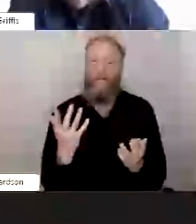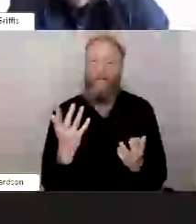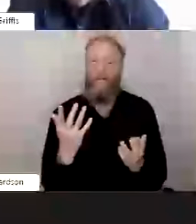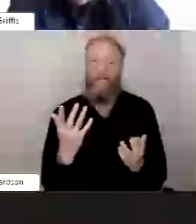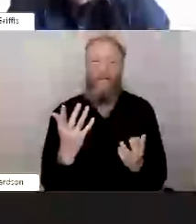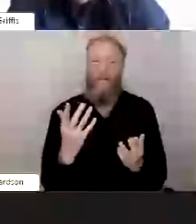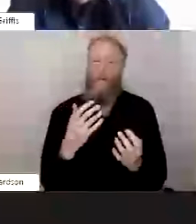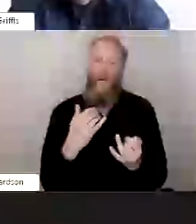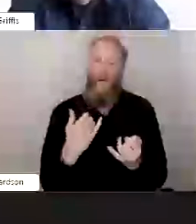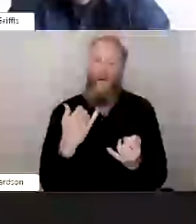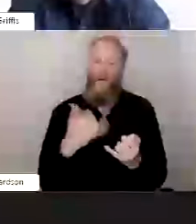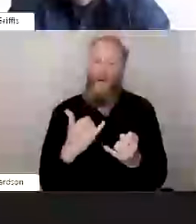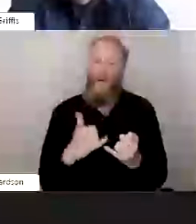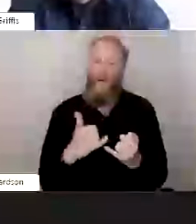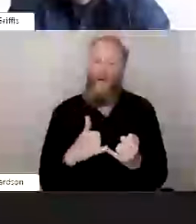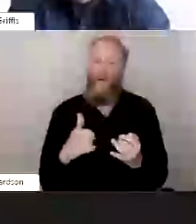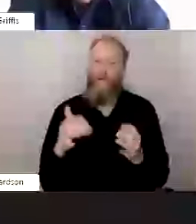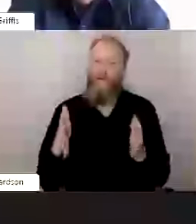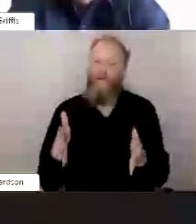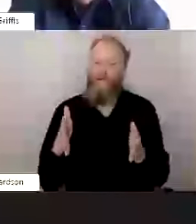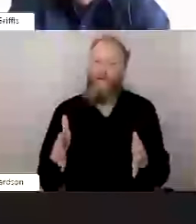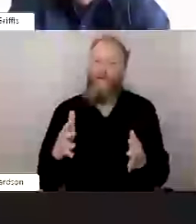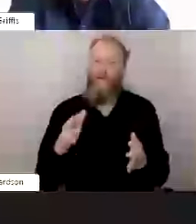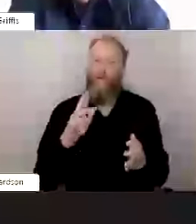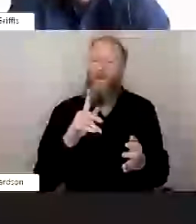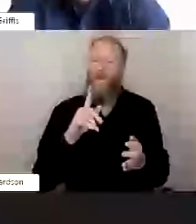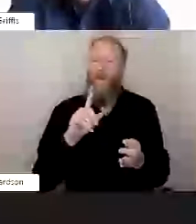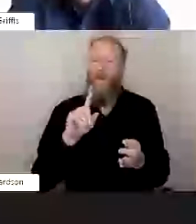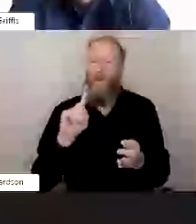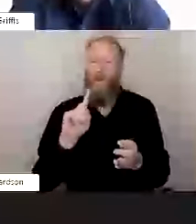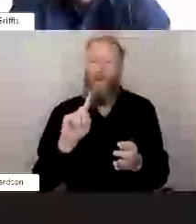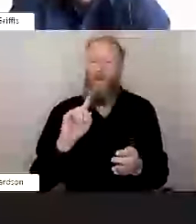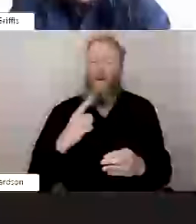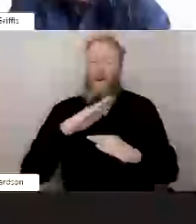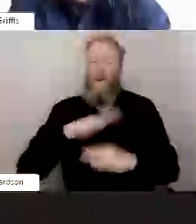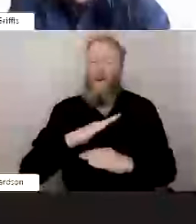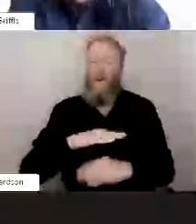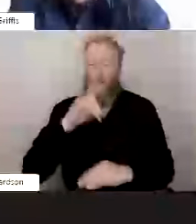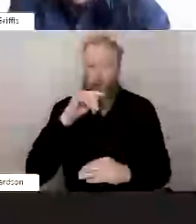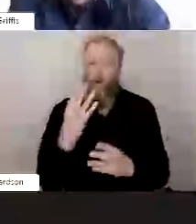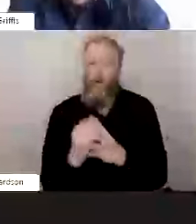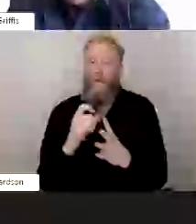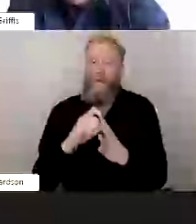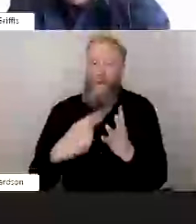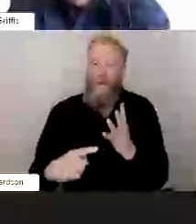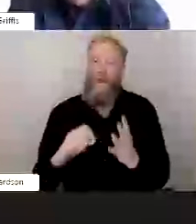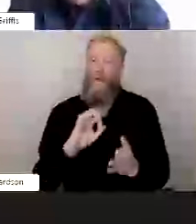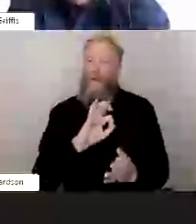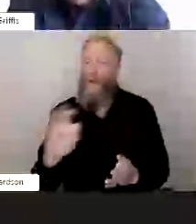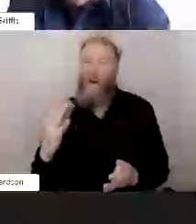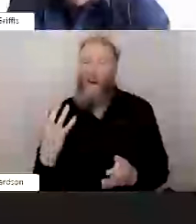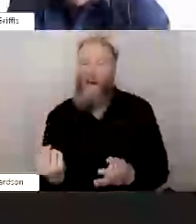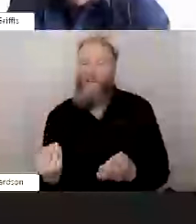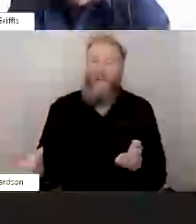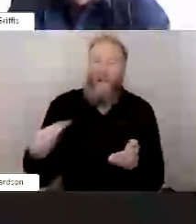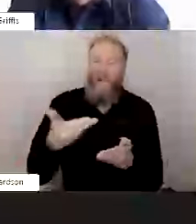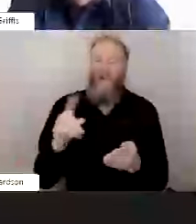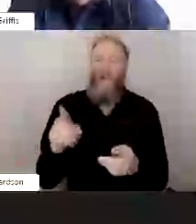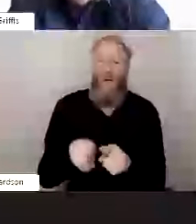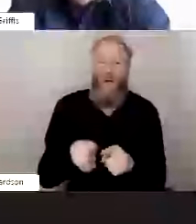it'd be very unusual for a First Nations person with disability not to have experienced depression or PTSD